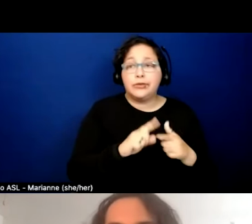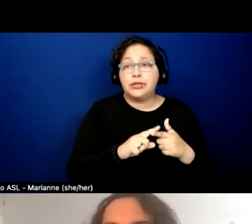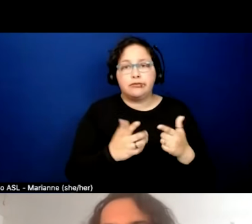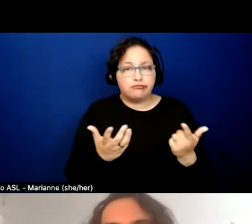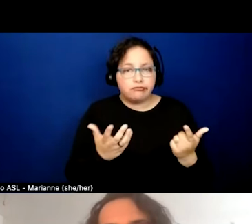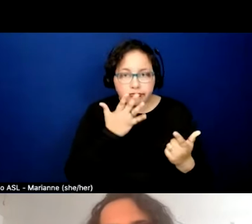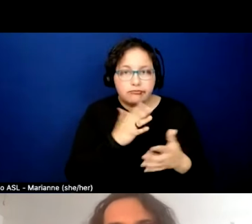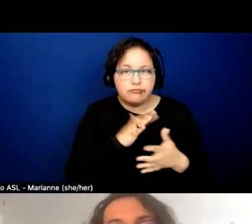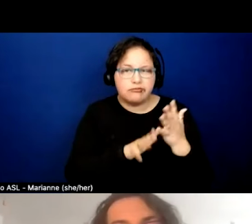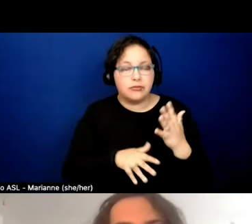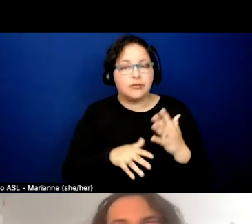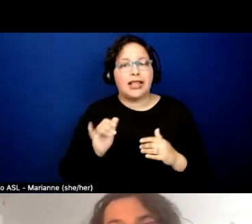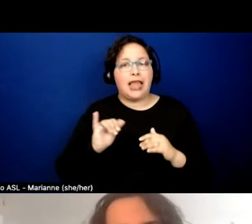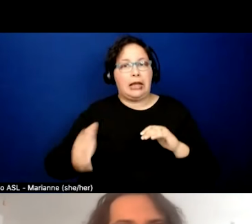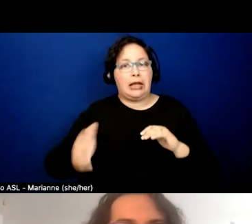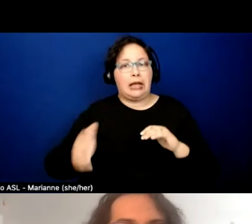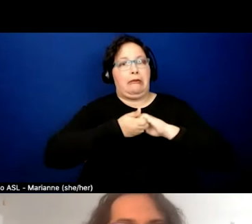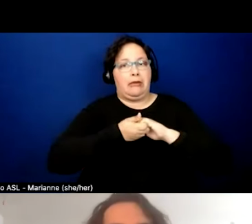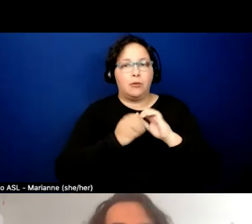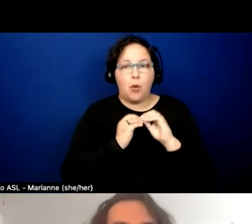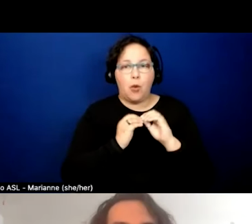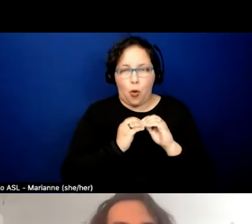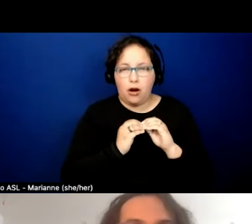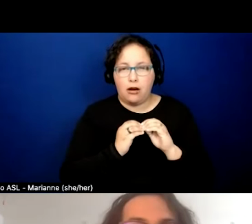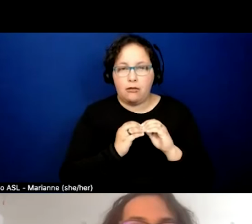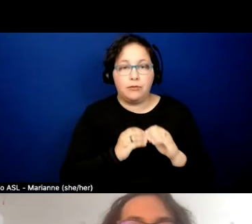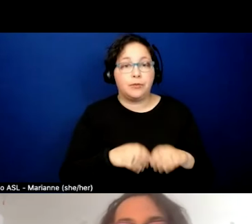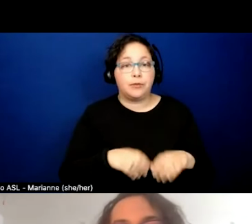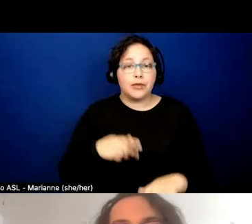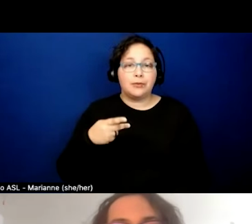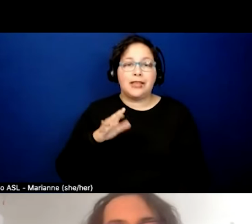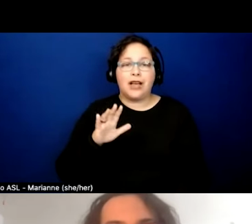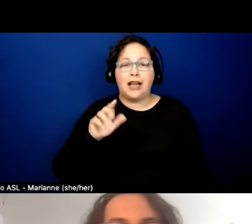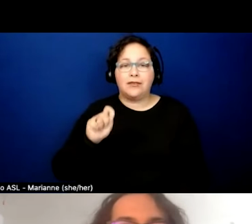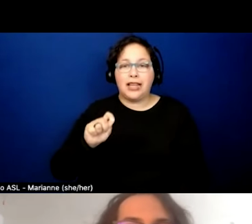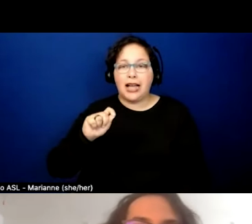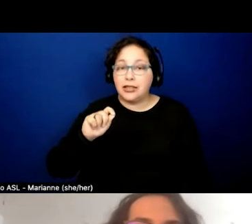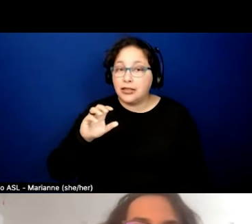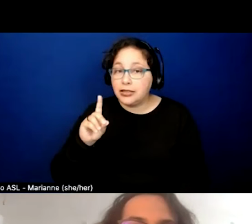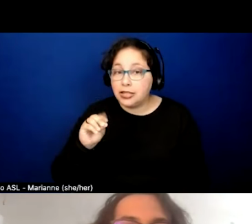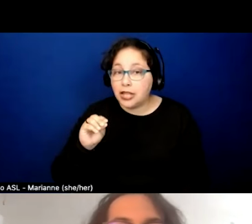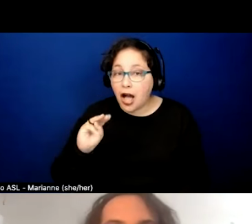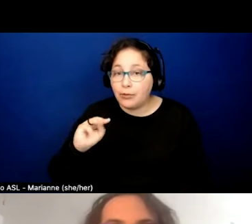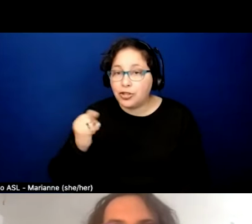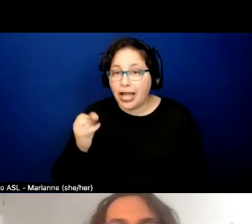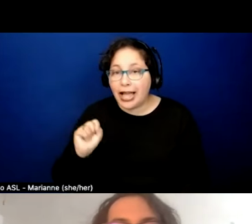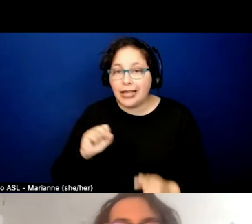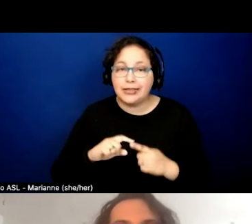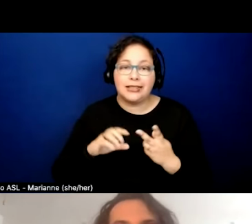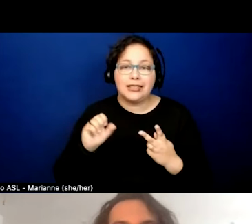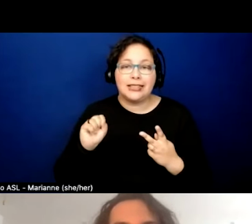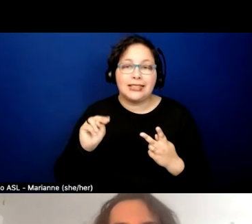kind of like living with the other add-ons for p5.time, p5.js, p5.dom.js, and